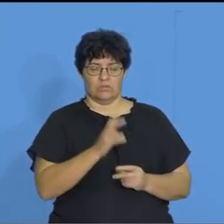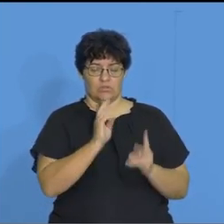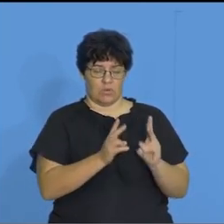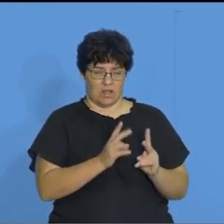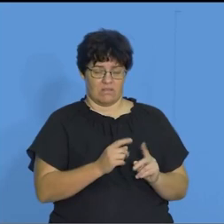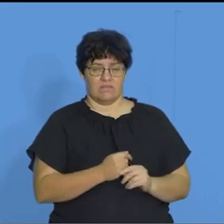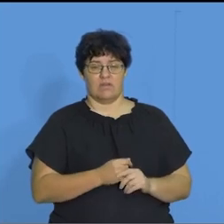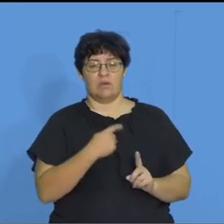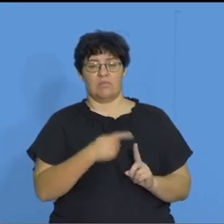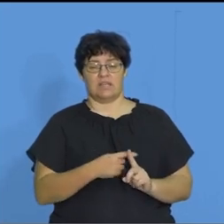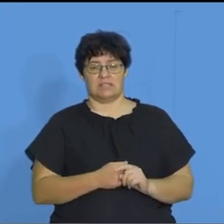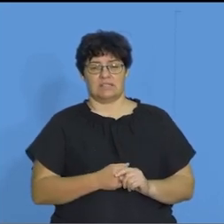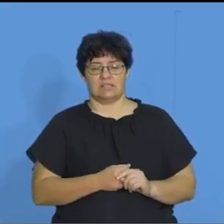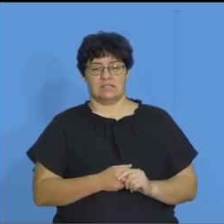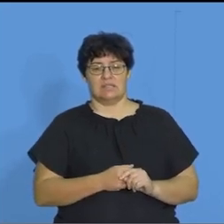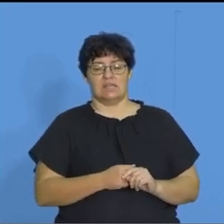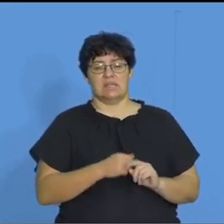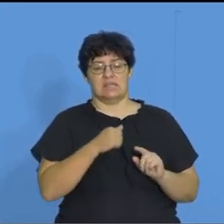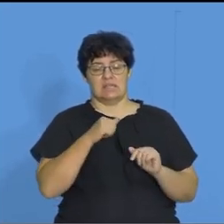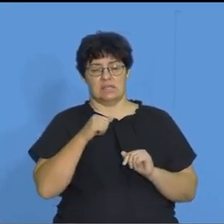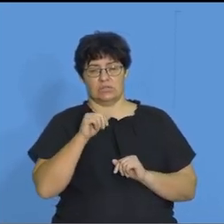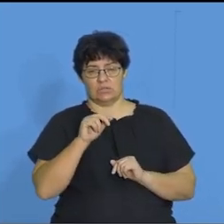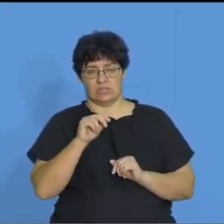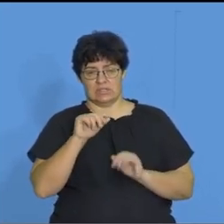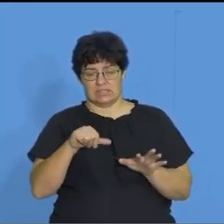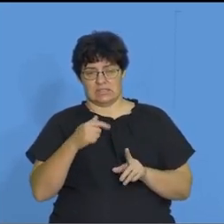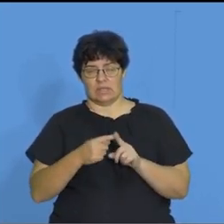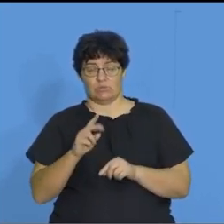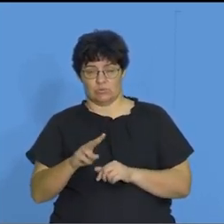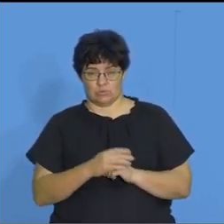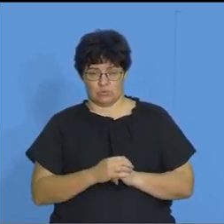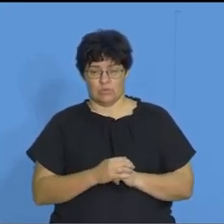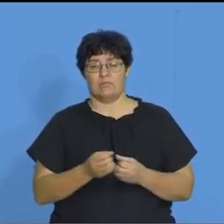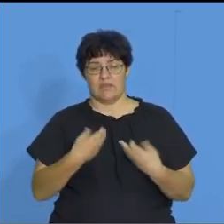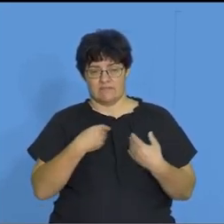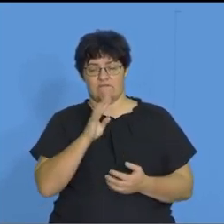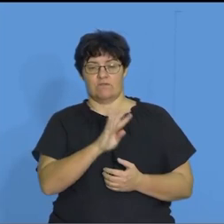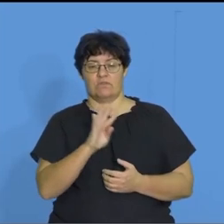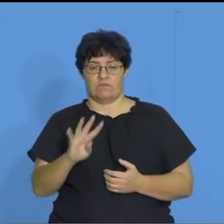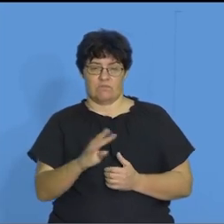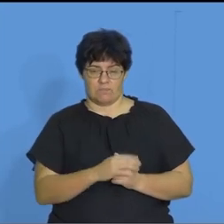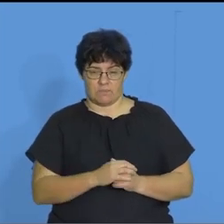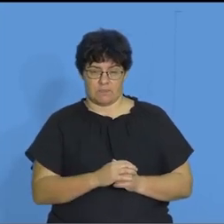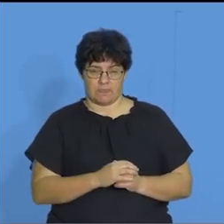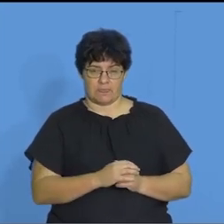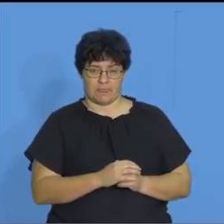for carbon plus 16 multiplied by 2, okay? That gives us a 44, right?